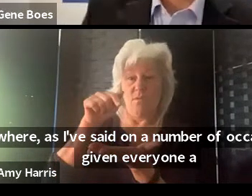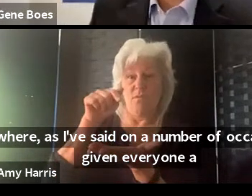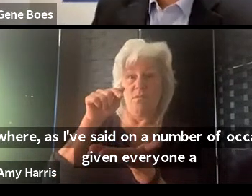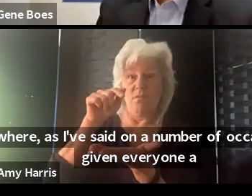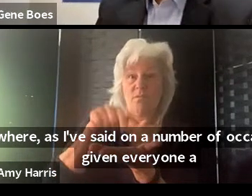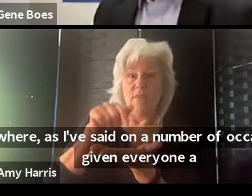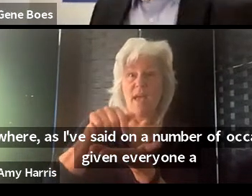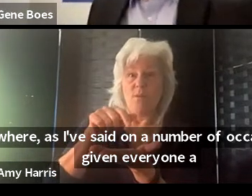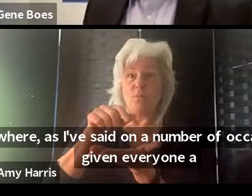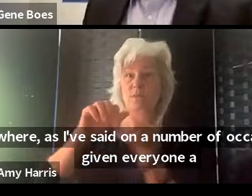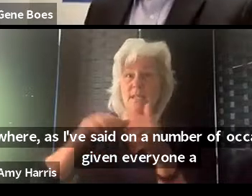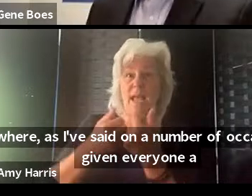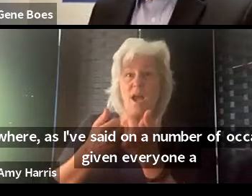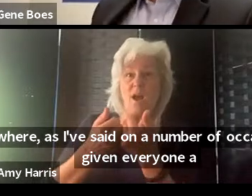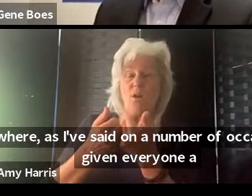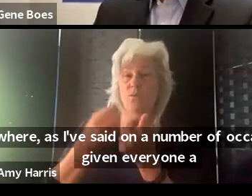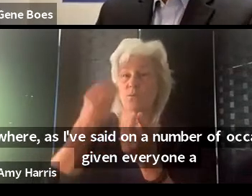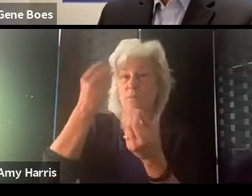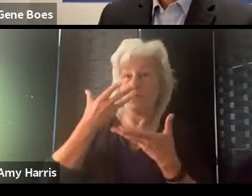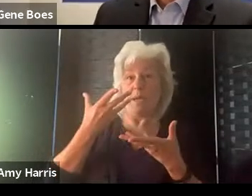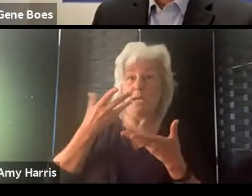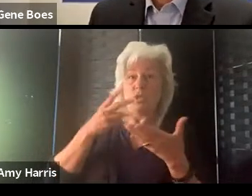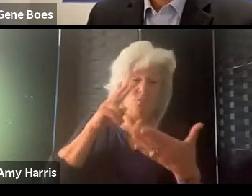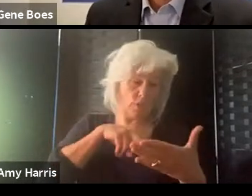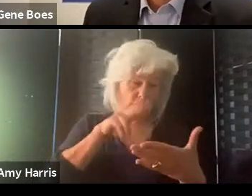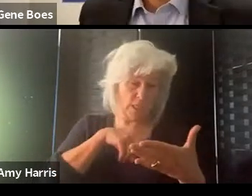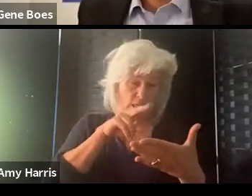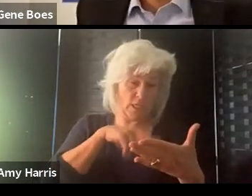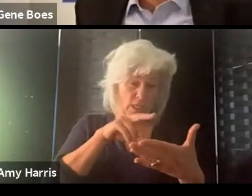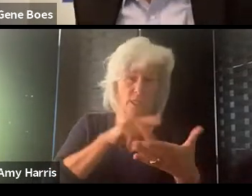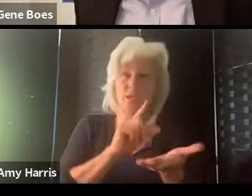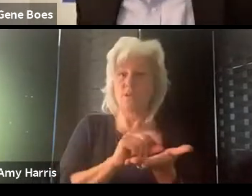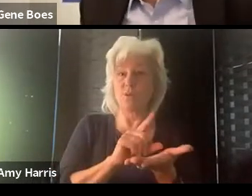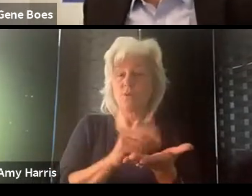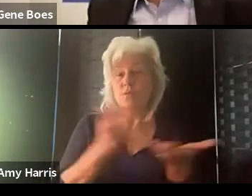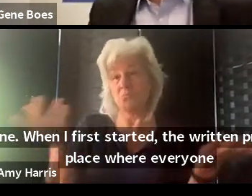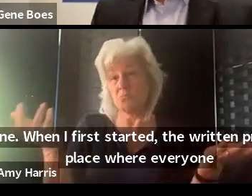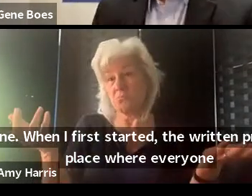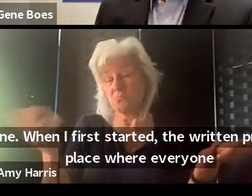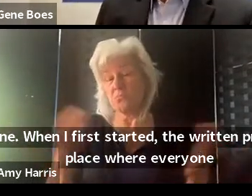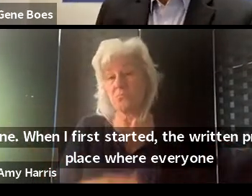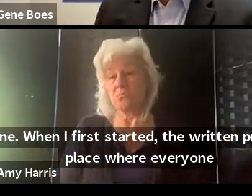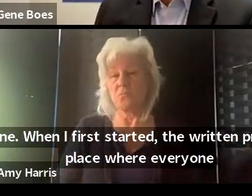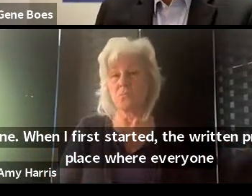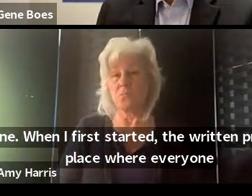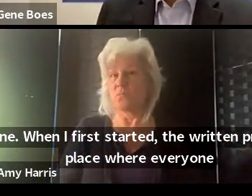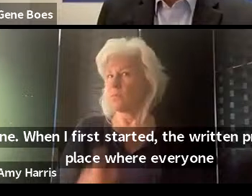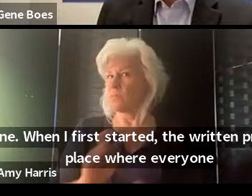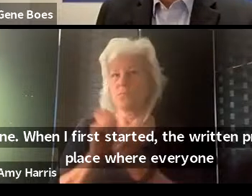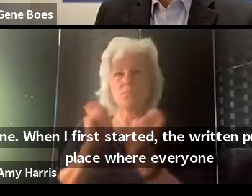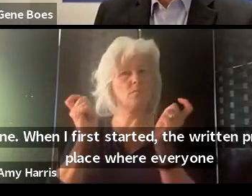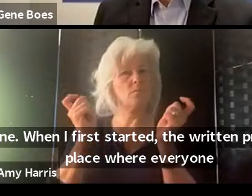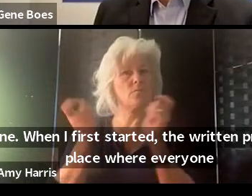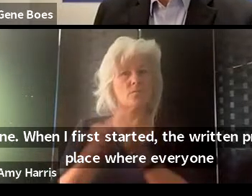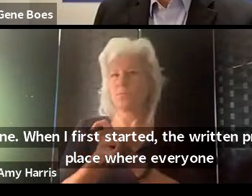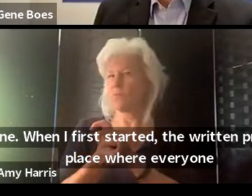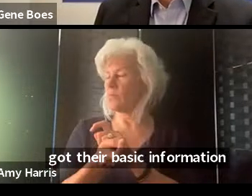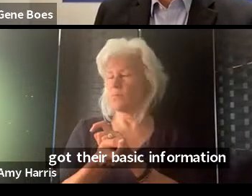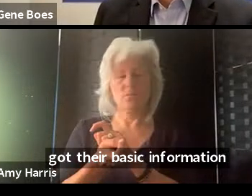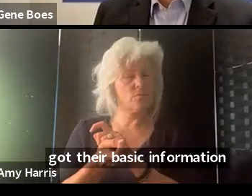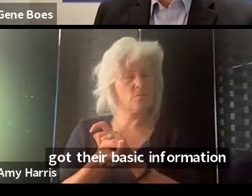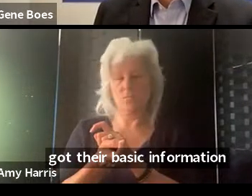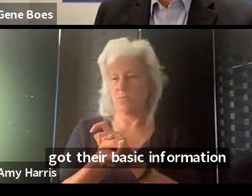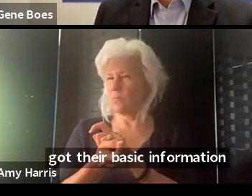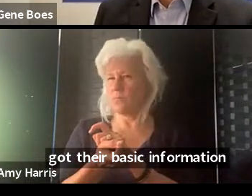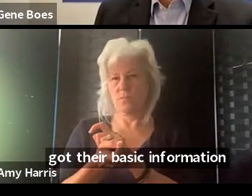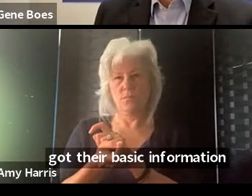got their basic information and news. And it's changed. We've moved, of